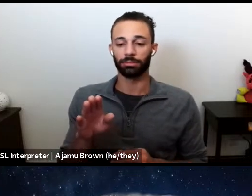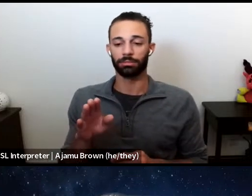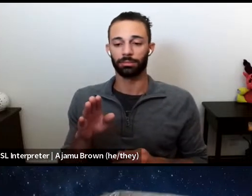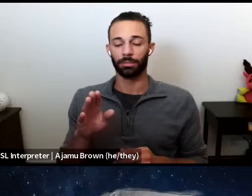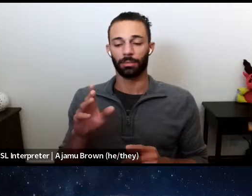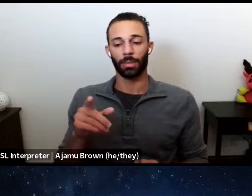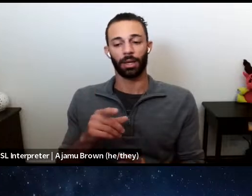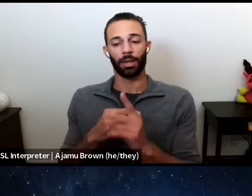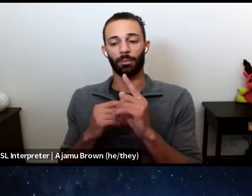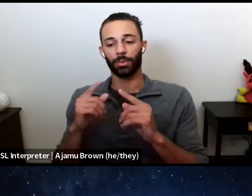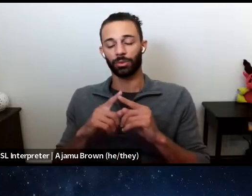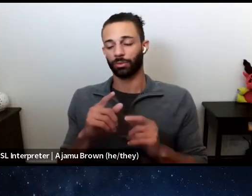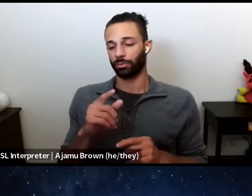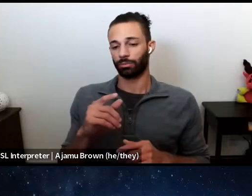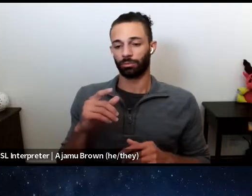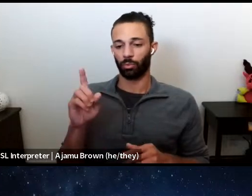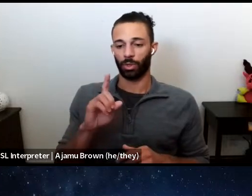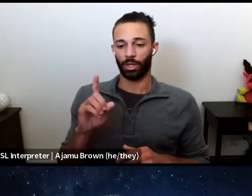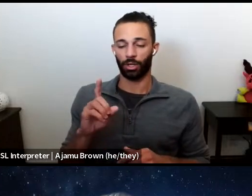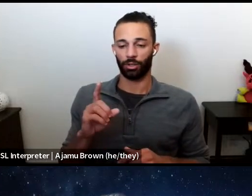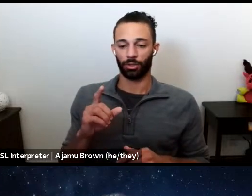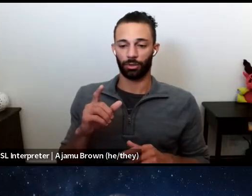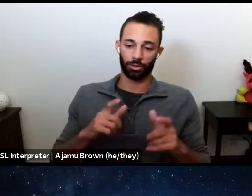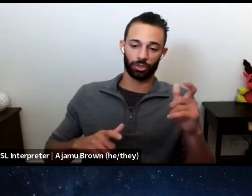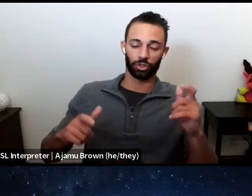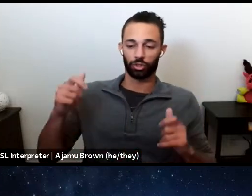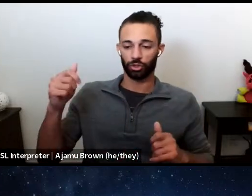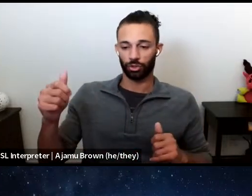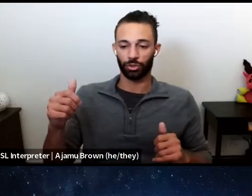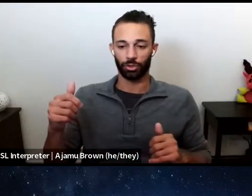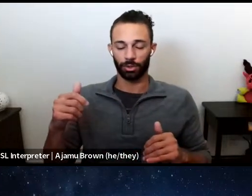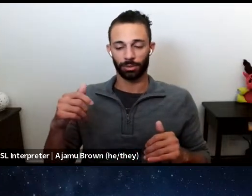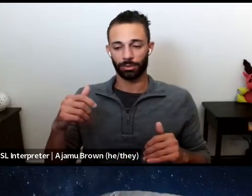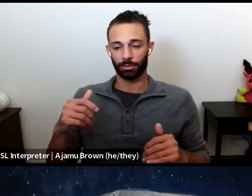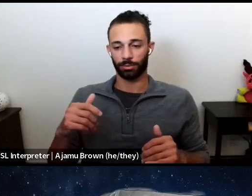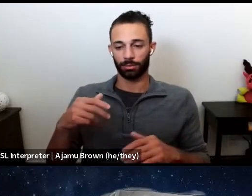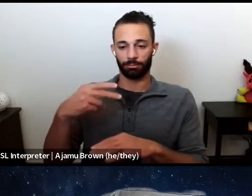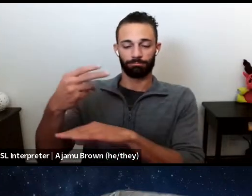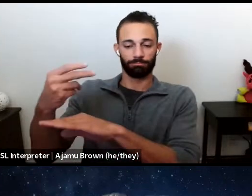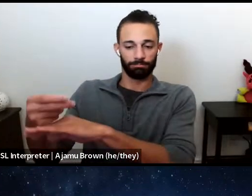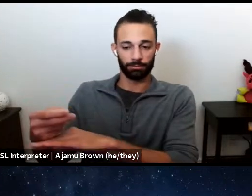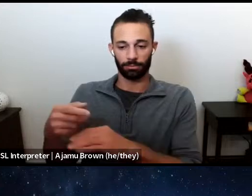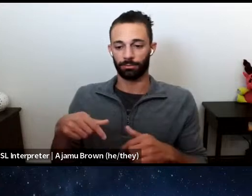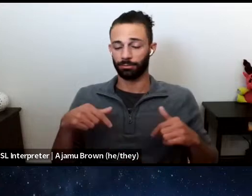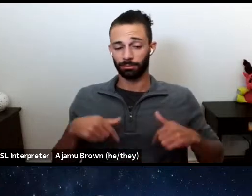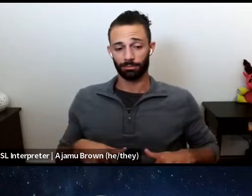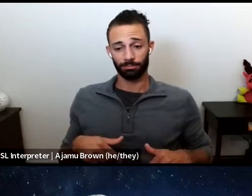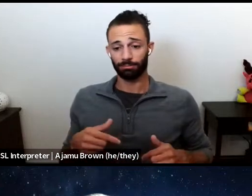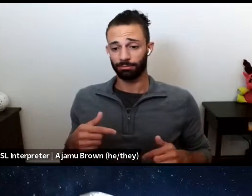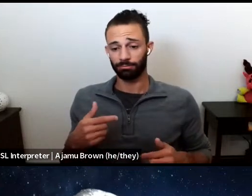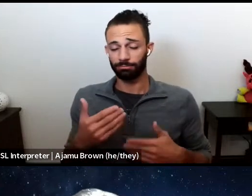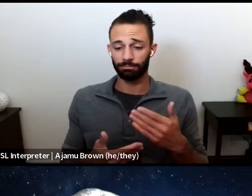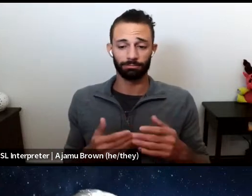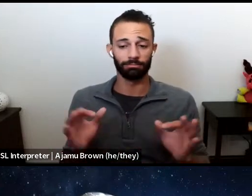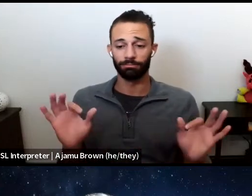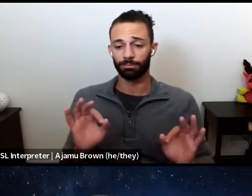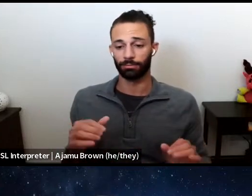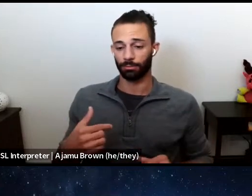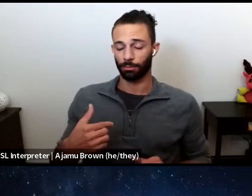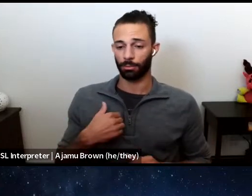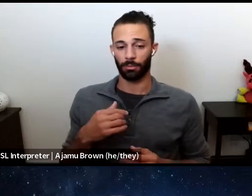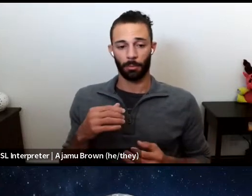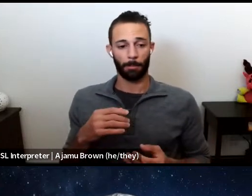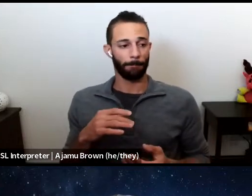lie, and watch them dudes tumble. Put you all on the ground right with me. This shit ain't nothing to me, girl. I'm a phantasm, a